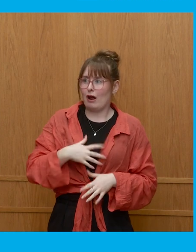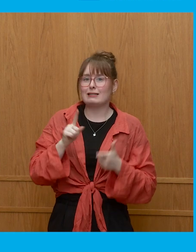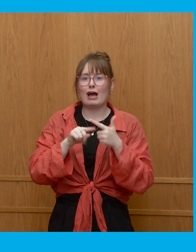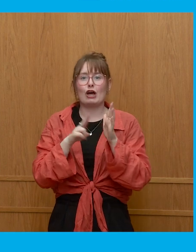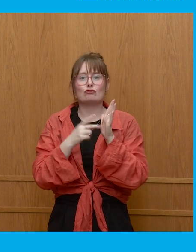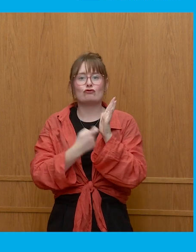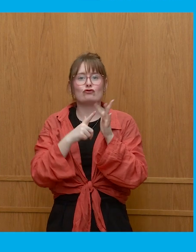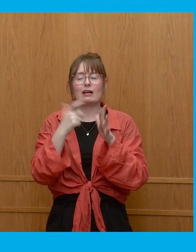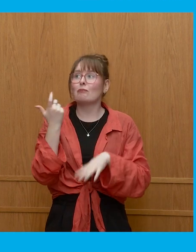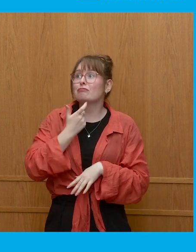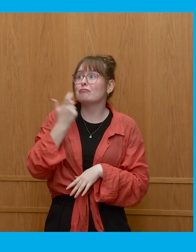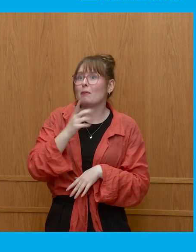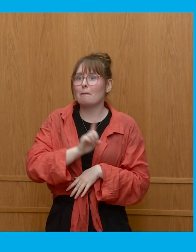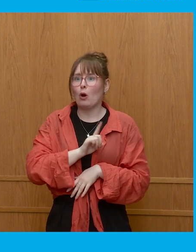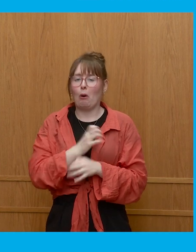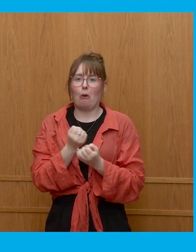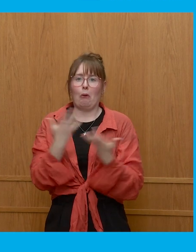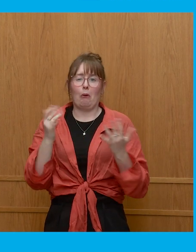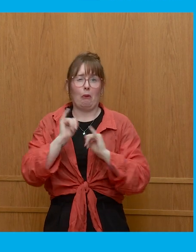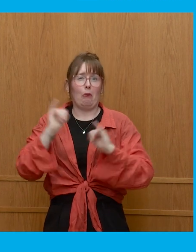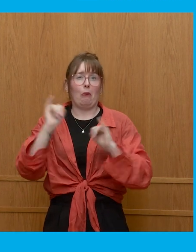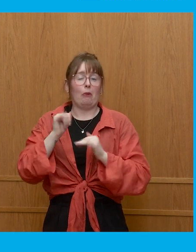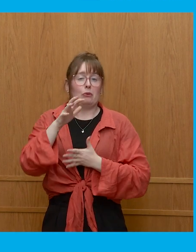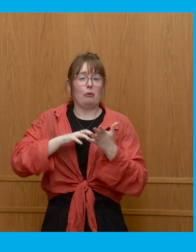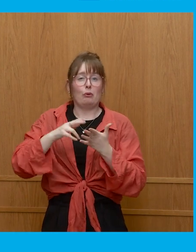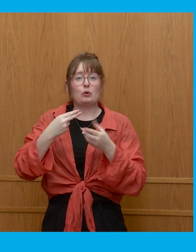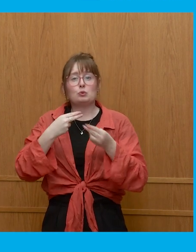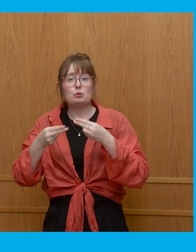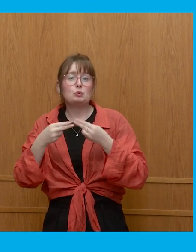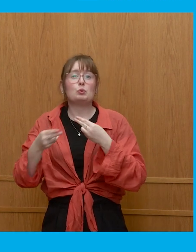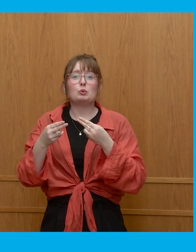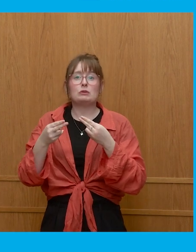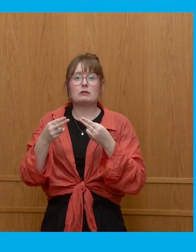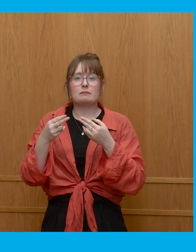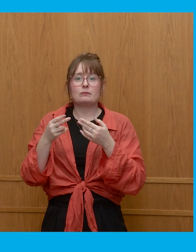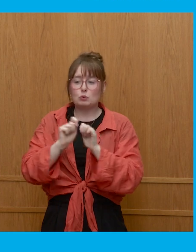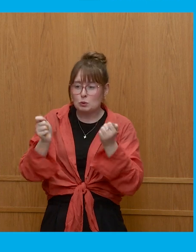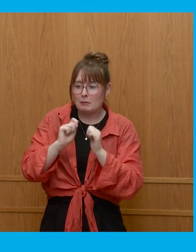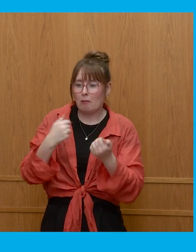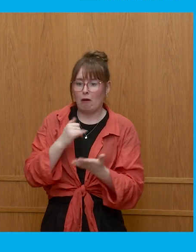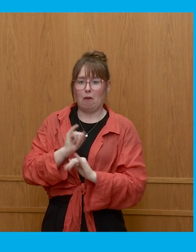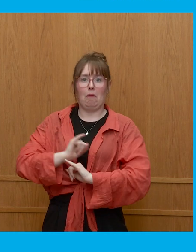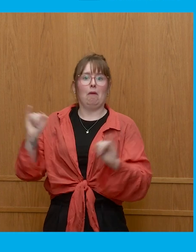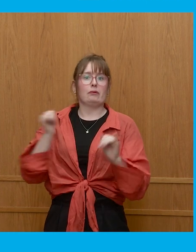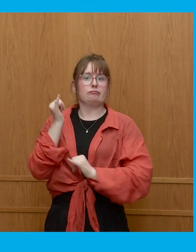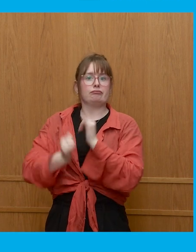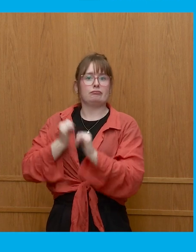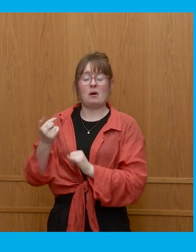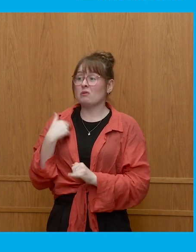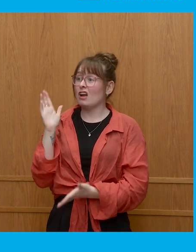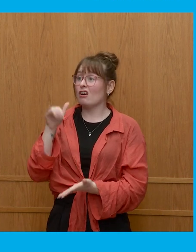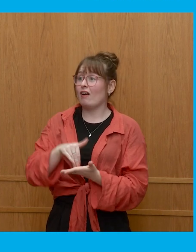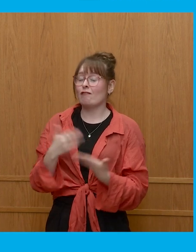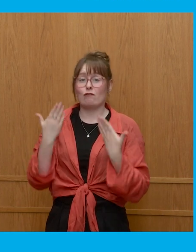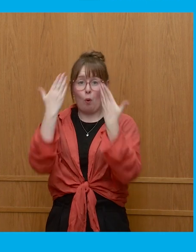laughing to find all these terrible articles on the newspapers. We were going there like, you know, with an open